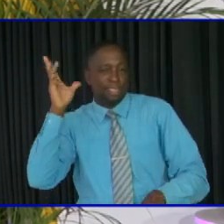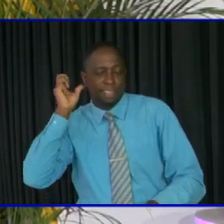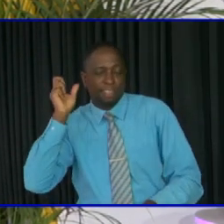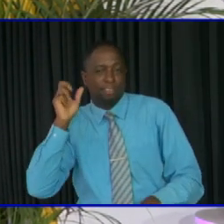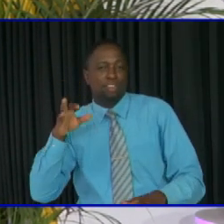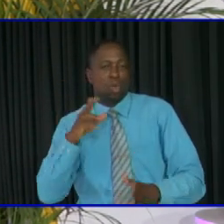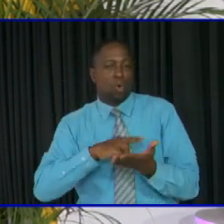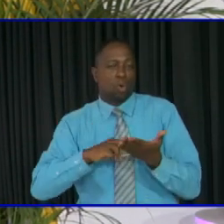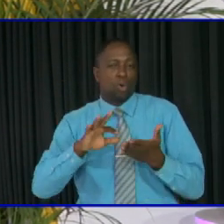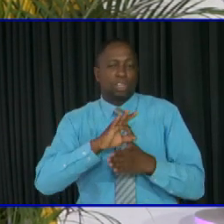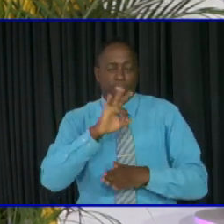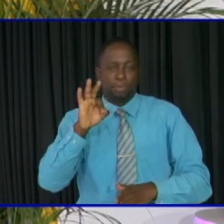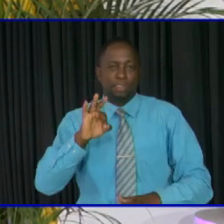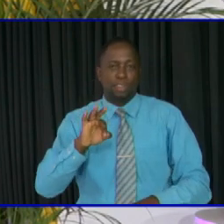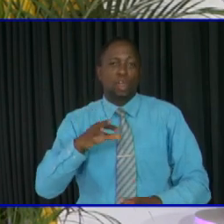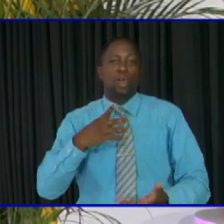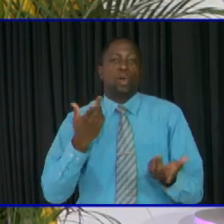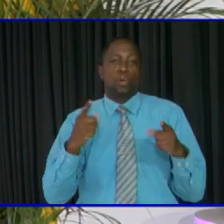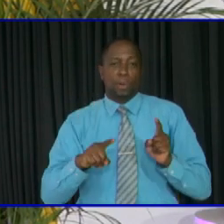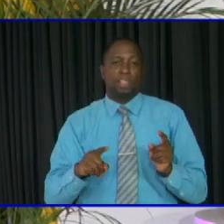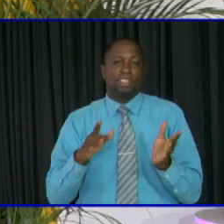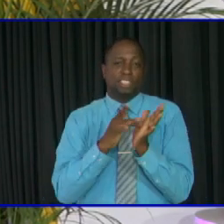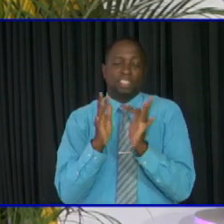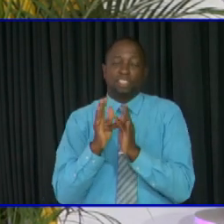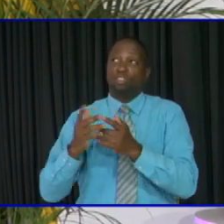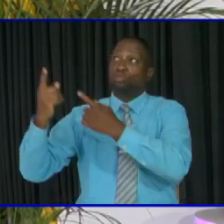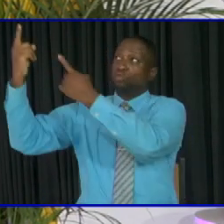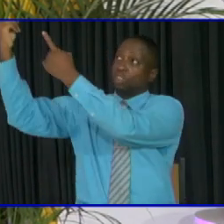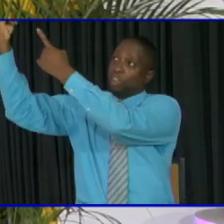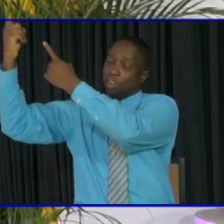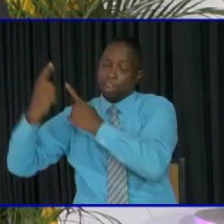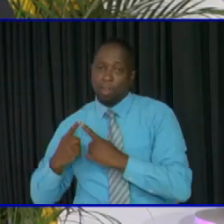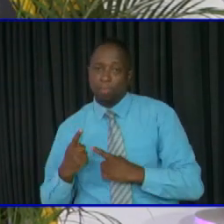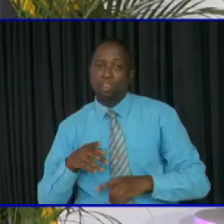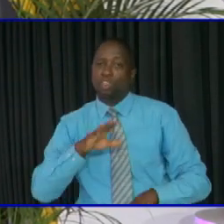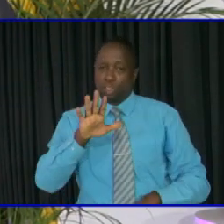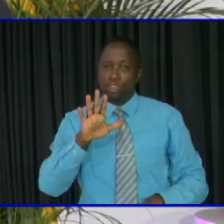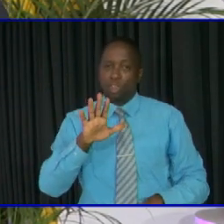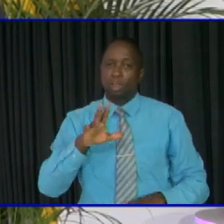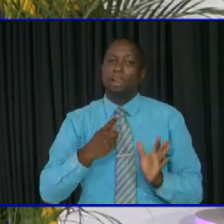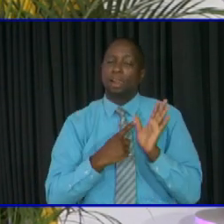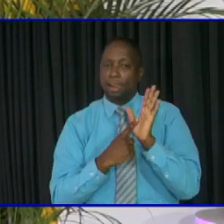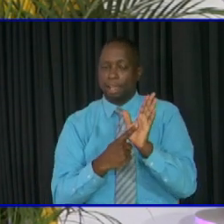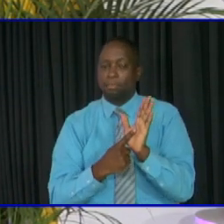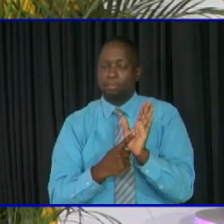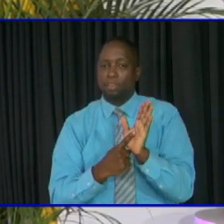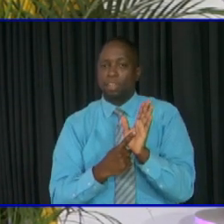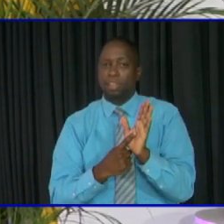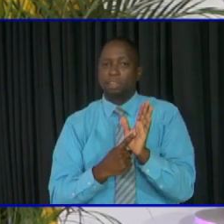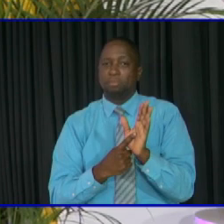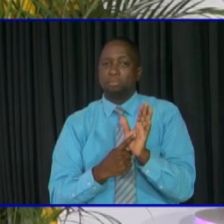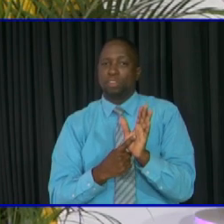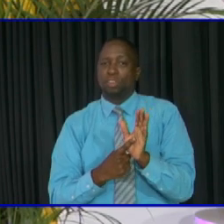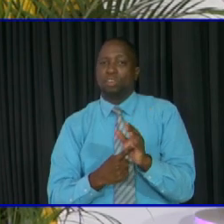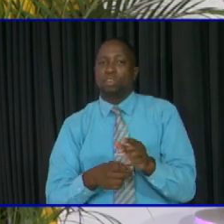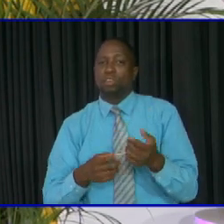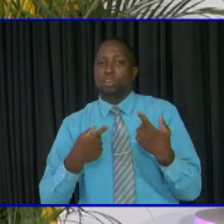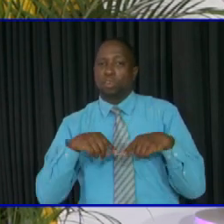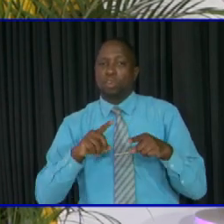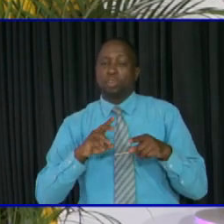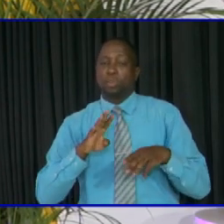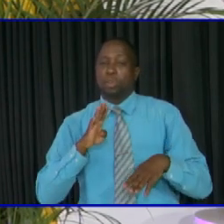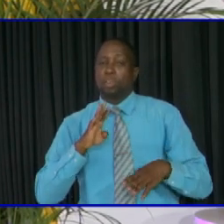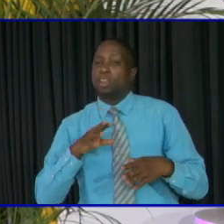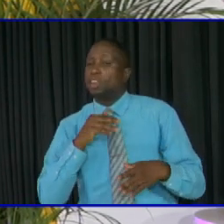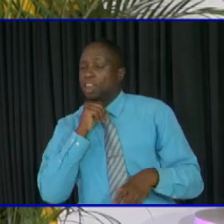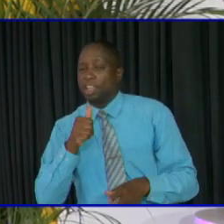comes, your lamp will run out of oil. When the bridegroom comes, yes, you